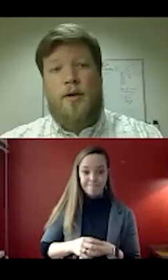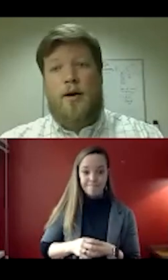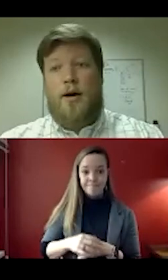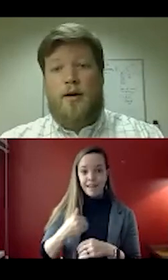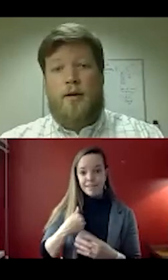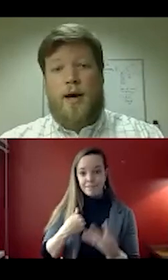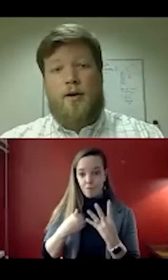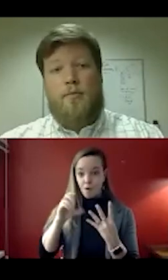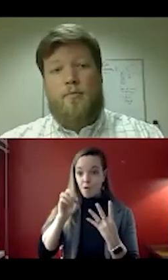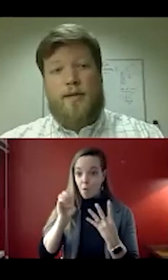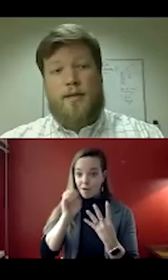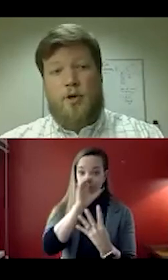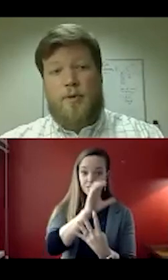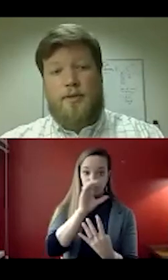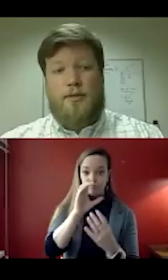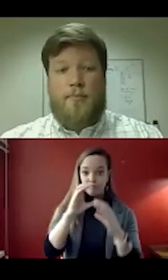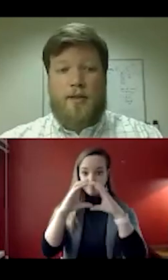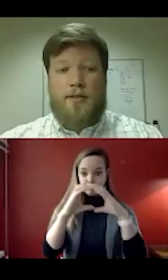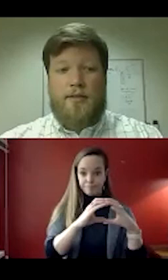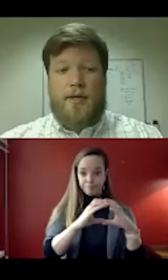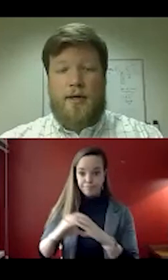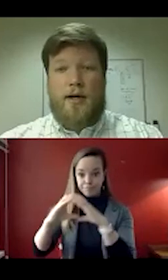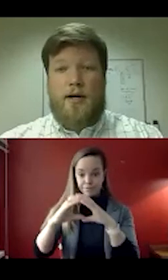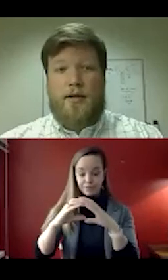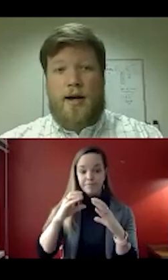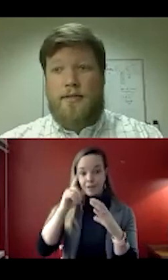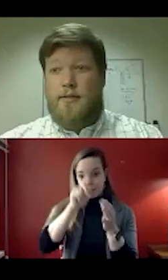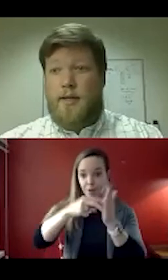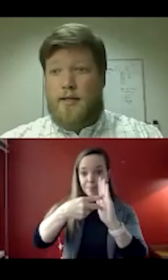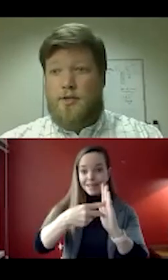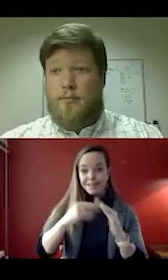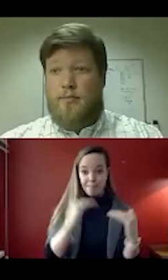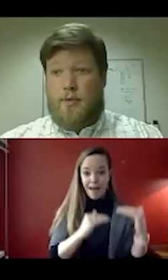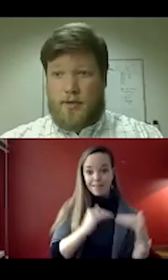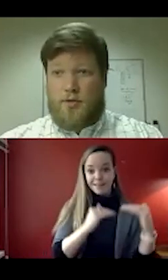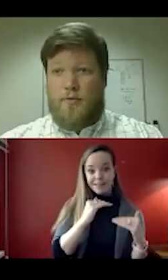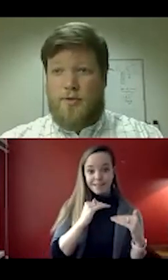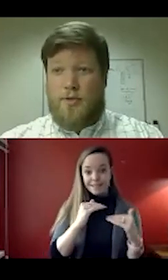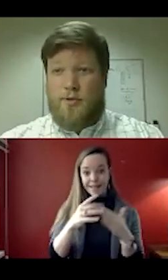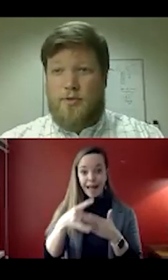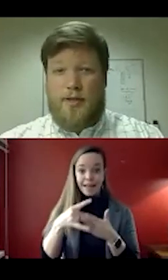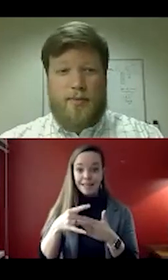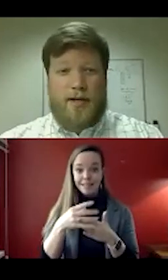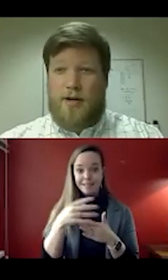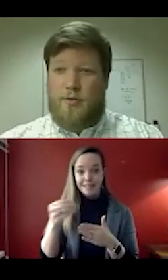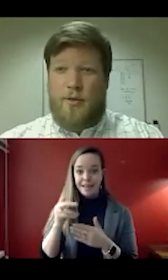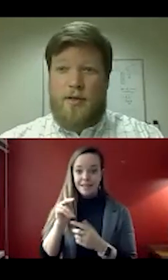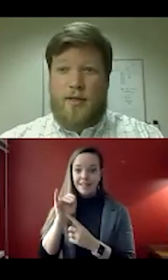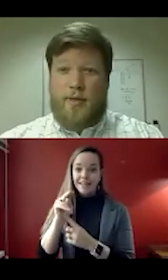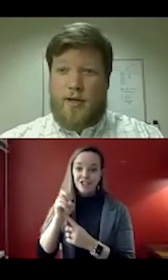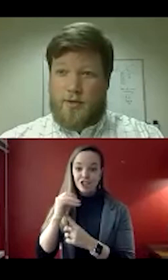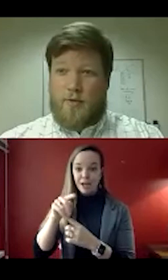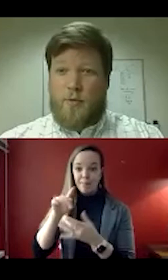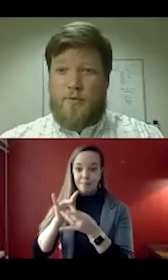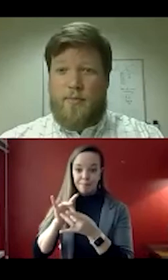people about finding purpose, balance, guidance, and kinship. At least 2 of those are social, and depending on how you think